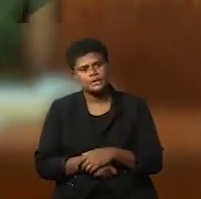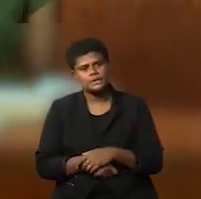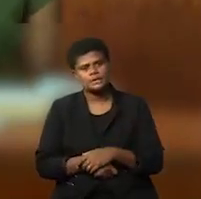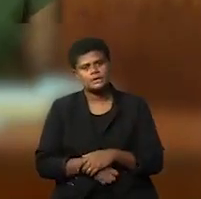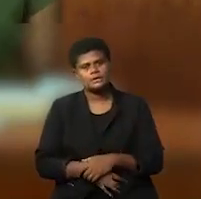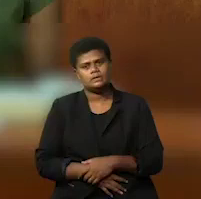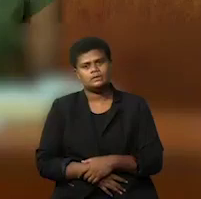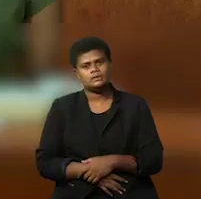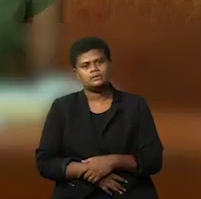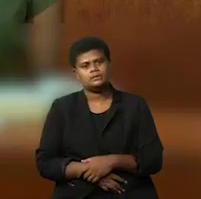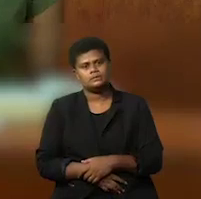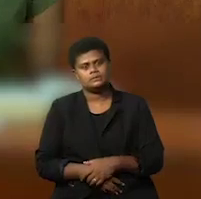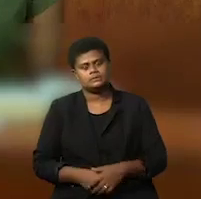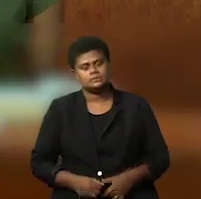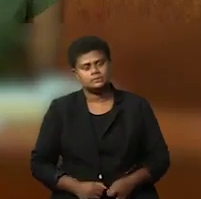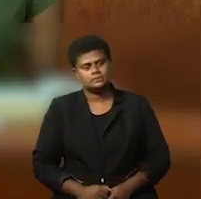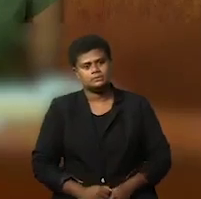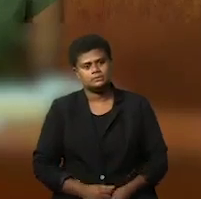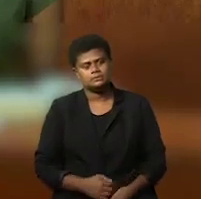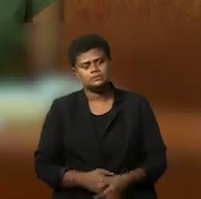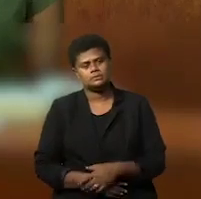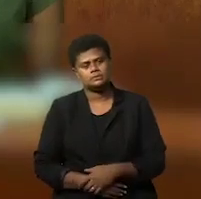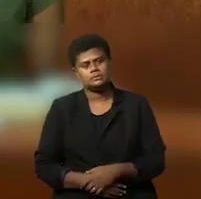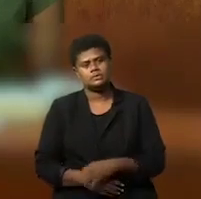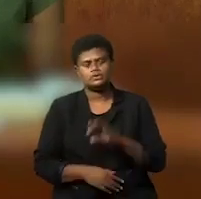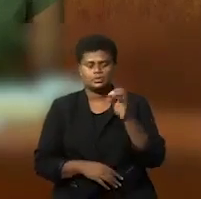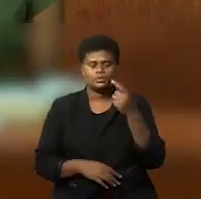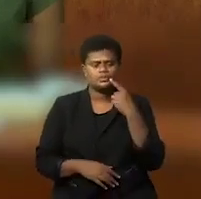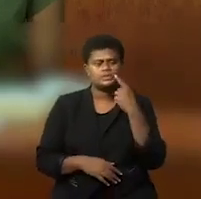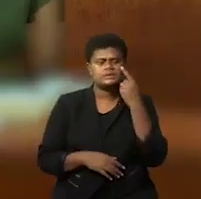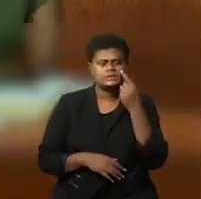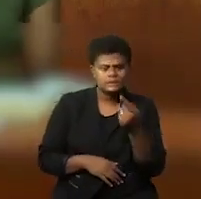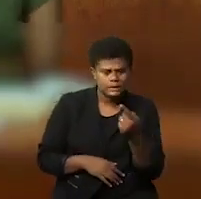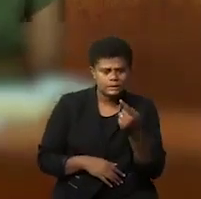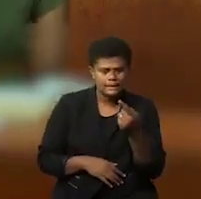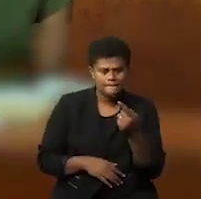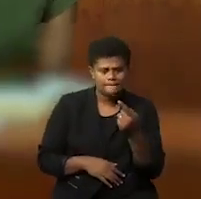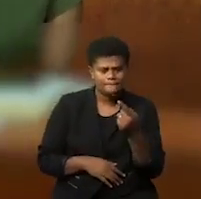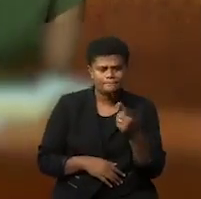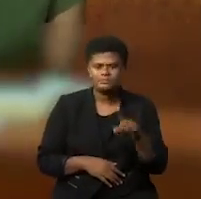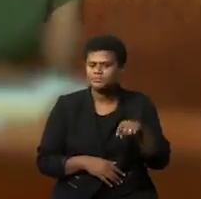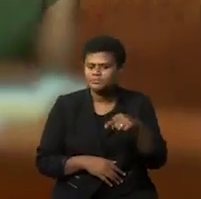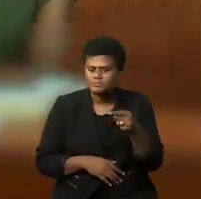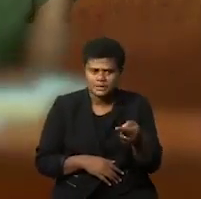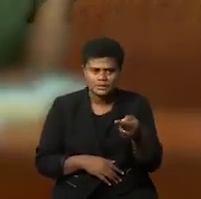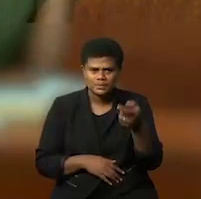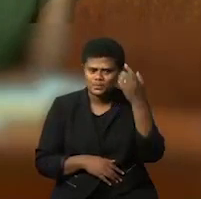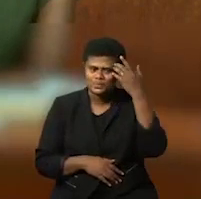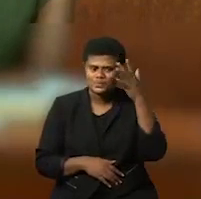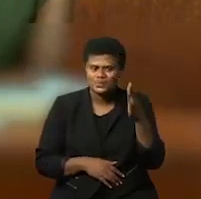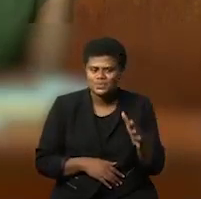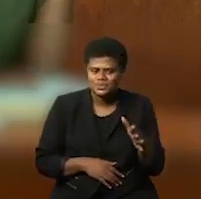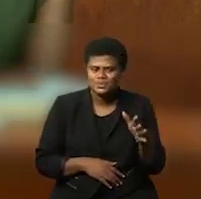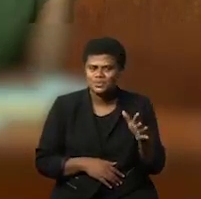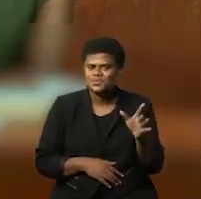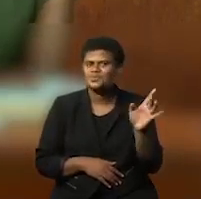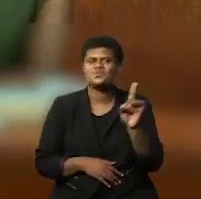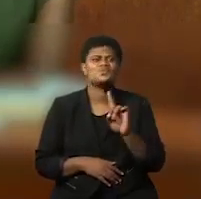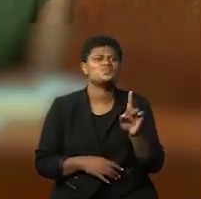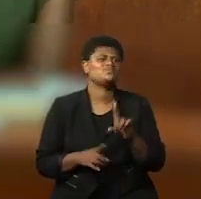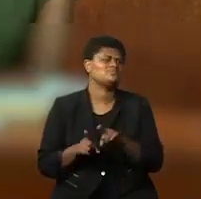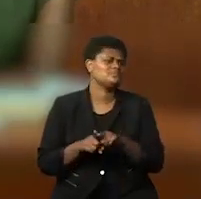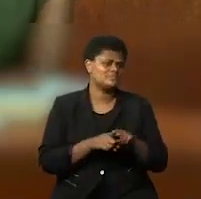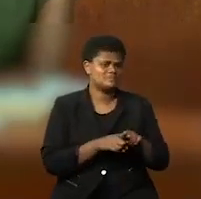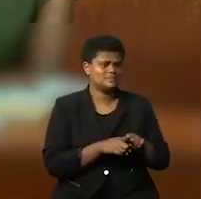that we say it, but we're not thinking about what it means. Okay? For God so loved